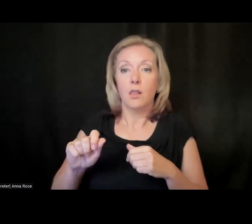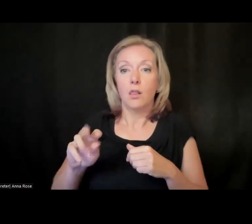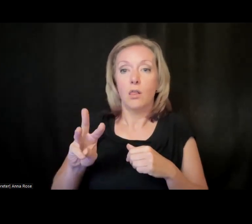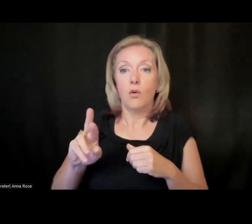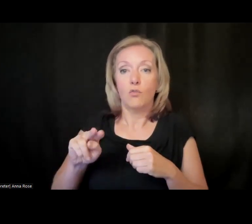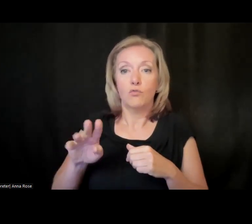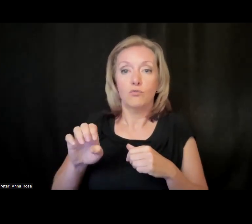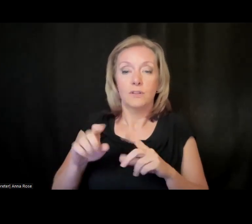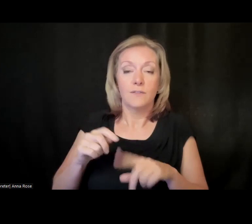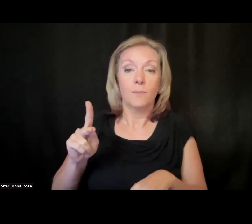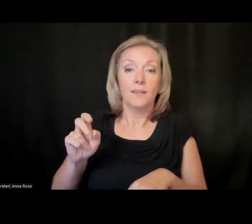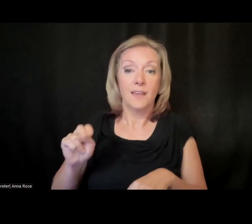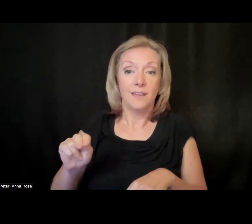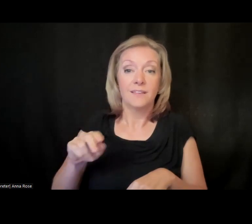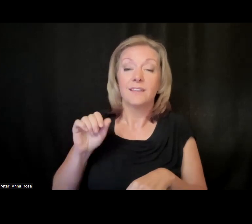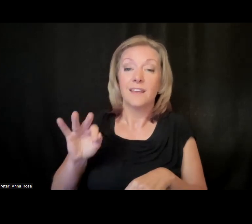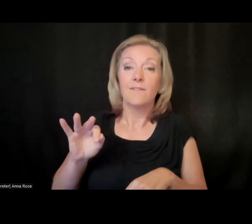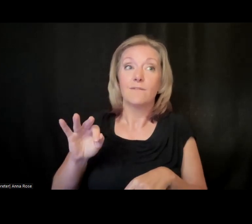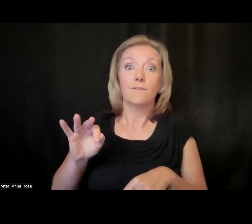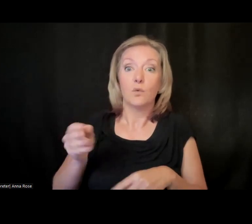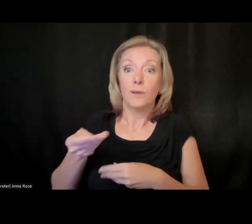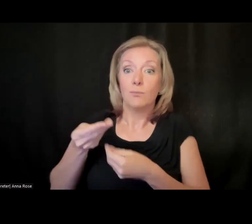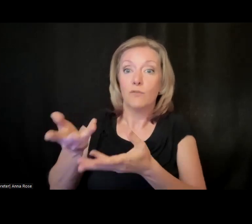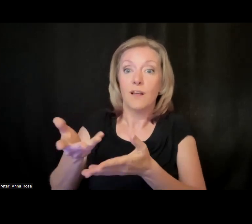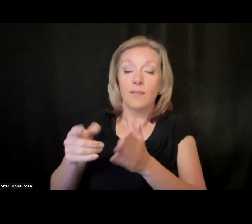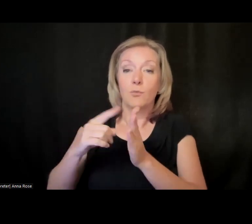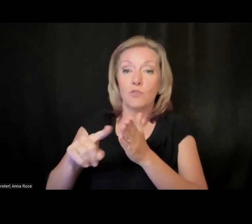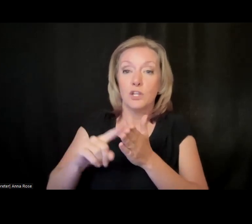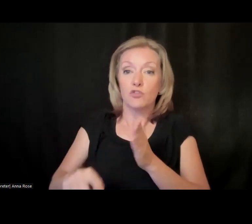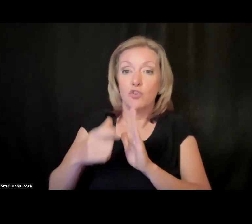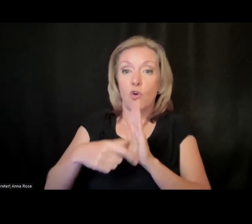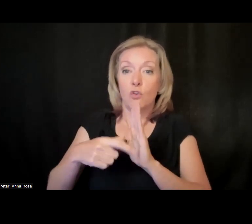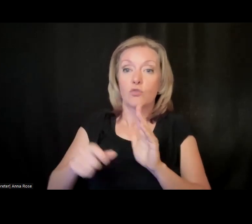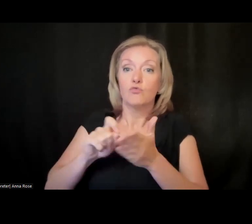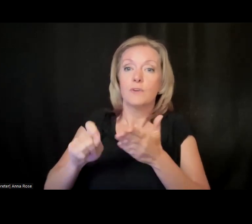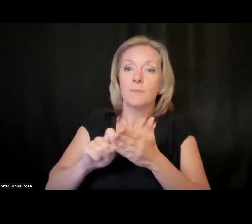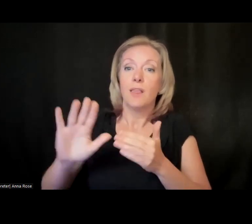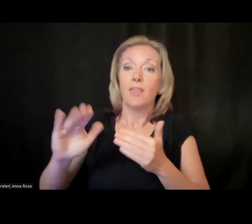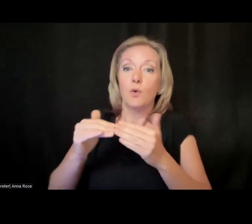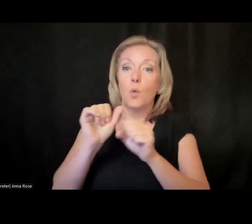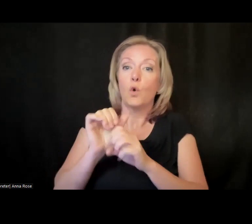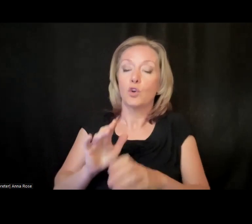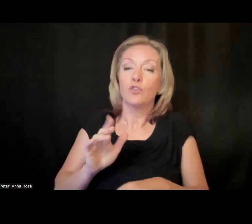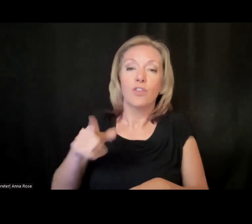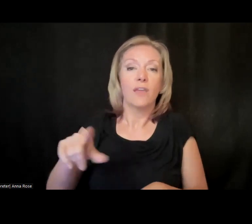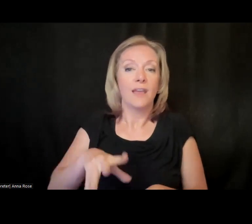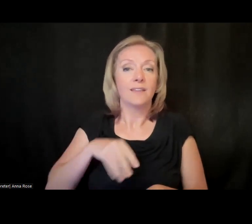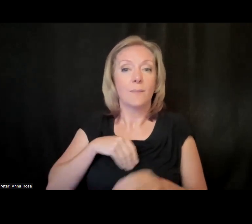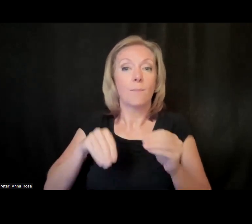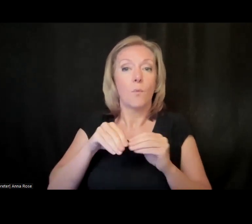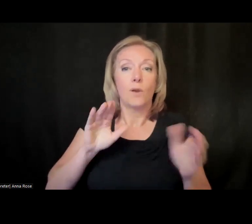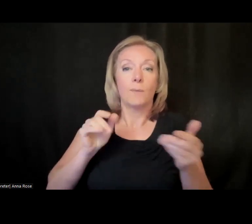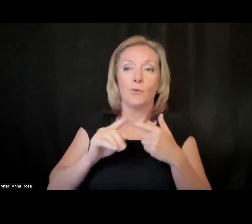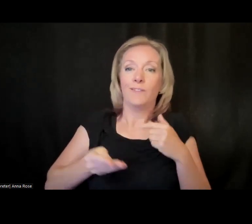give them literature that's written by their colleagues, sometimes I think we have more of a dent opportunity than if we give them our literature and